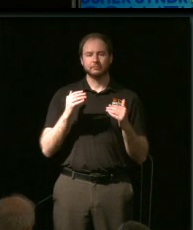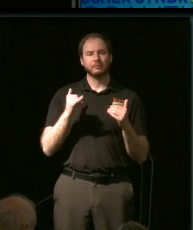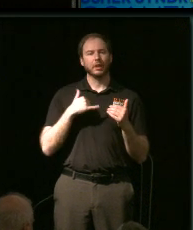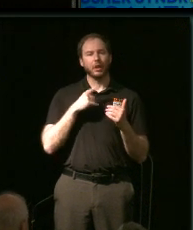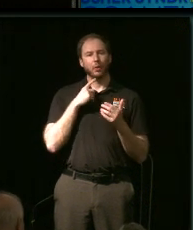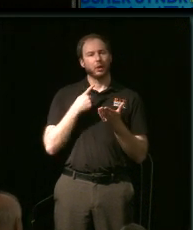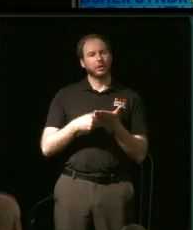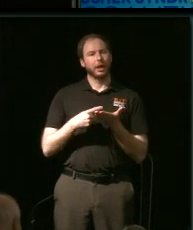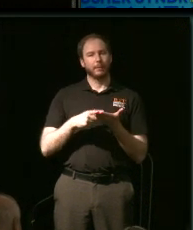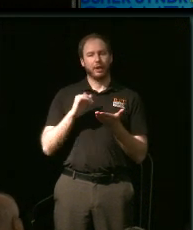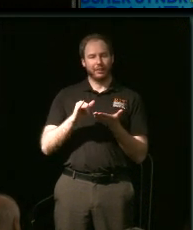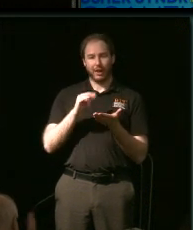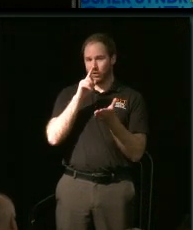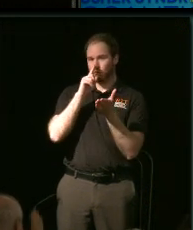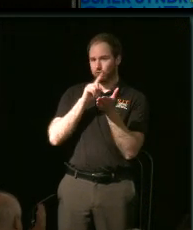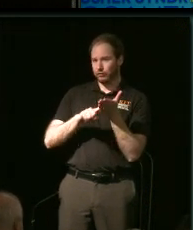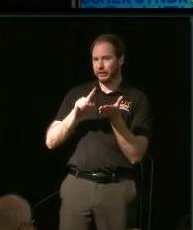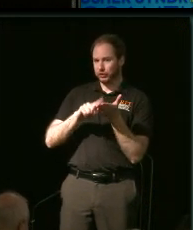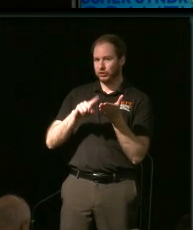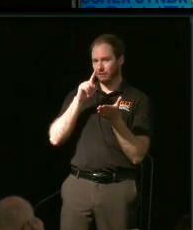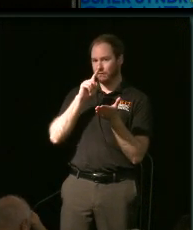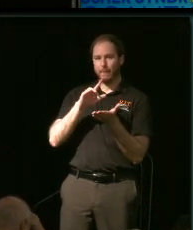medical progress.